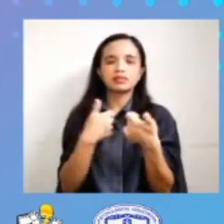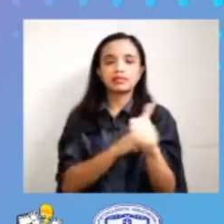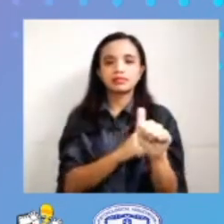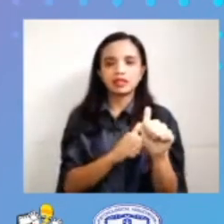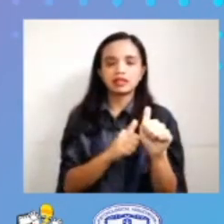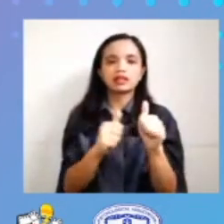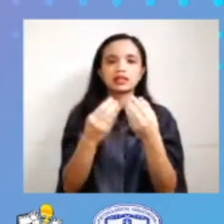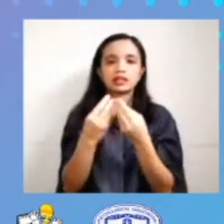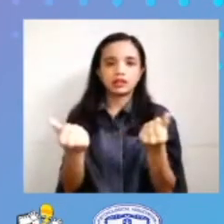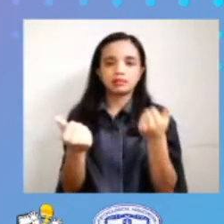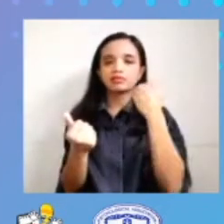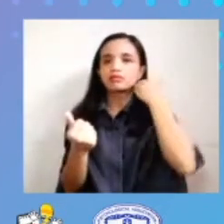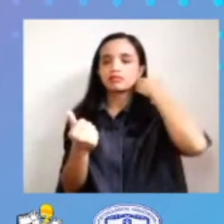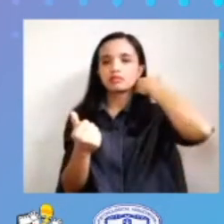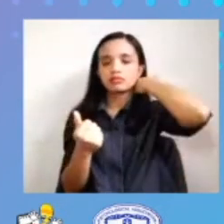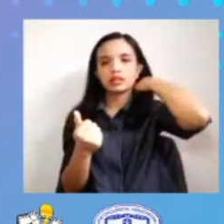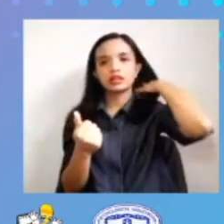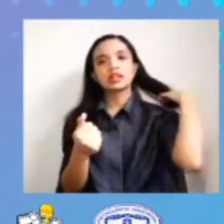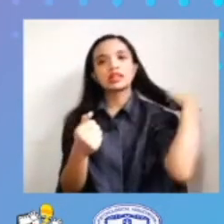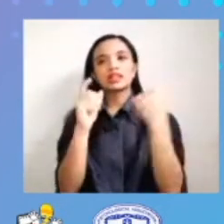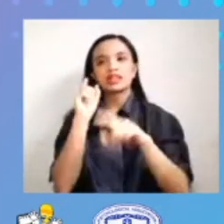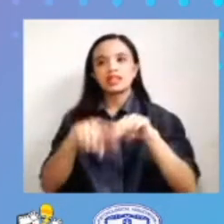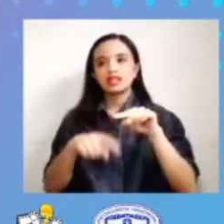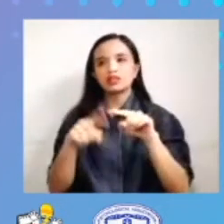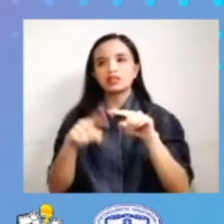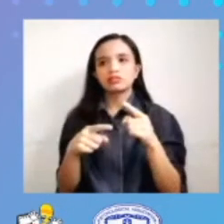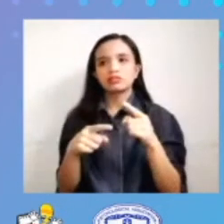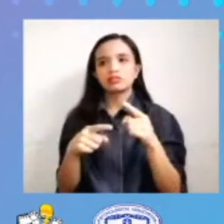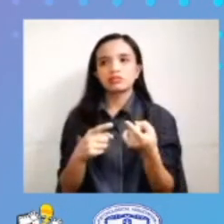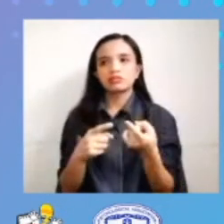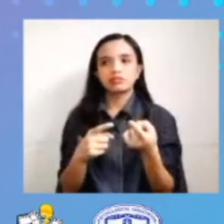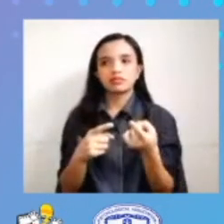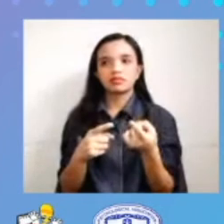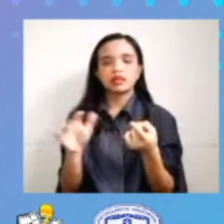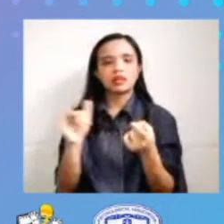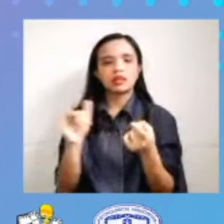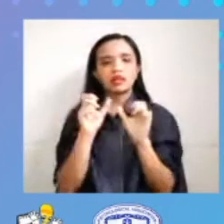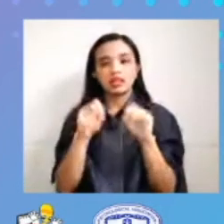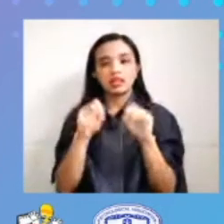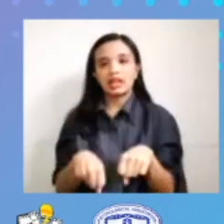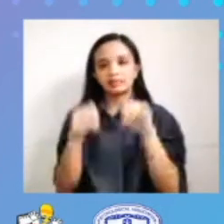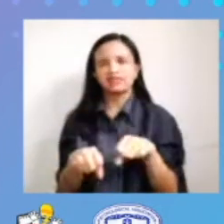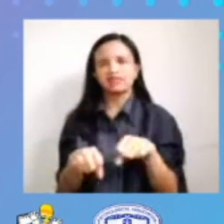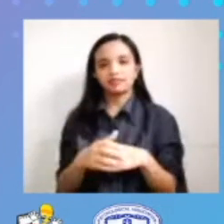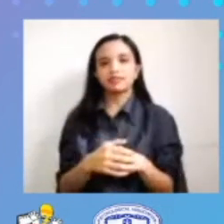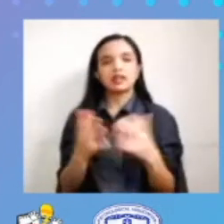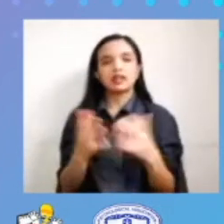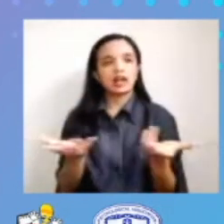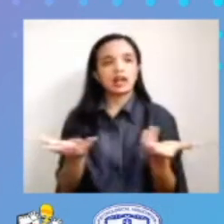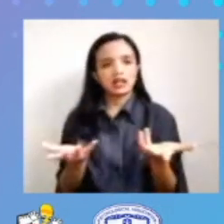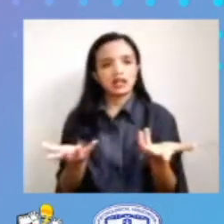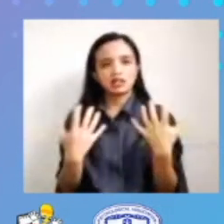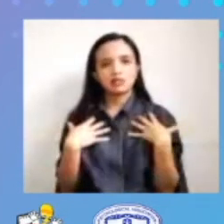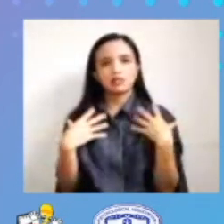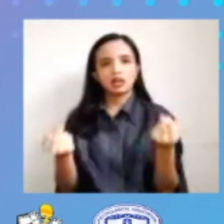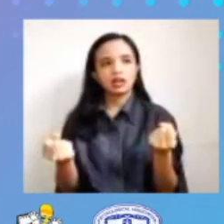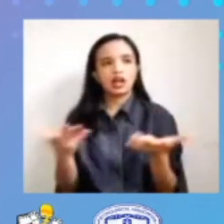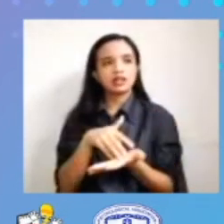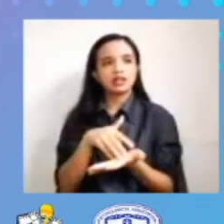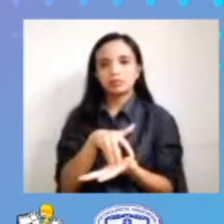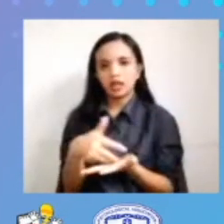to look bigger, you have to lift heavier. Okay, so you cannot imagine, diba, a smaller person